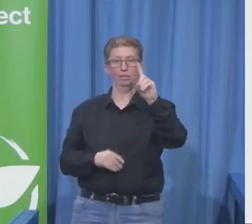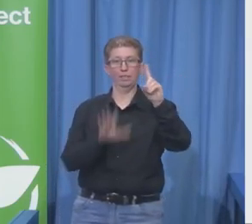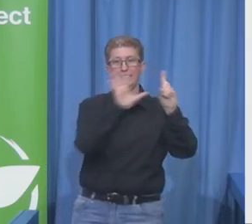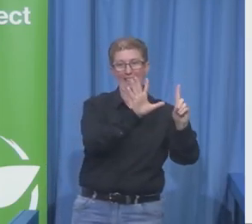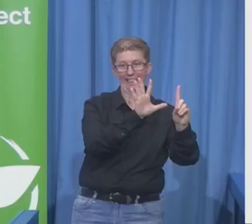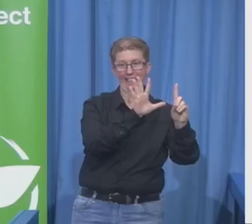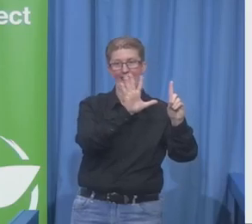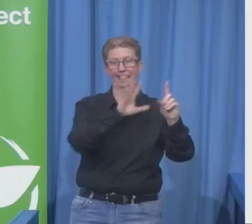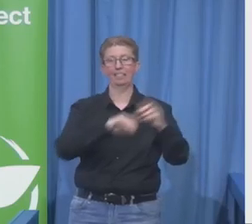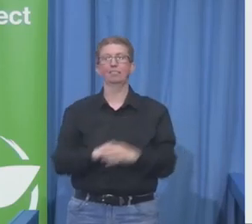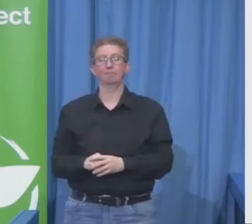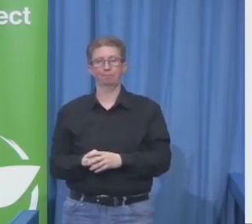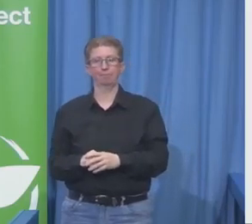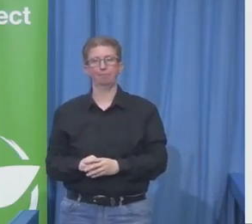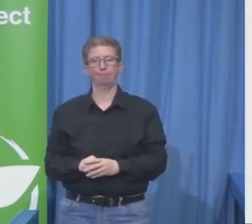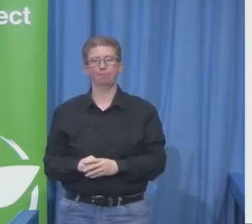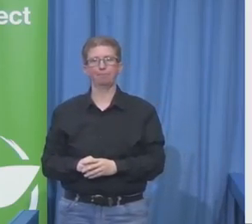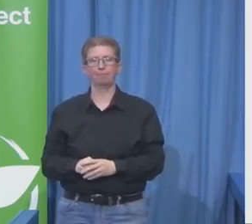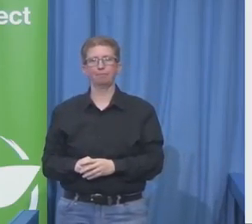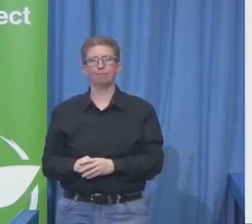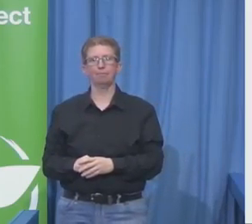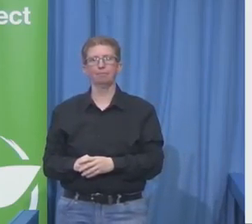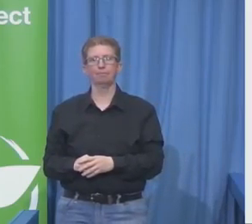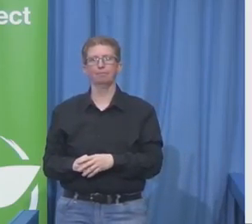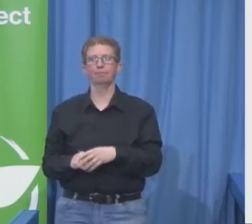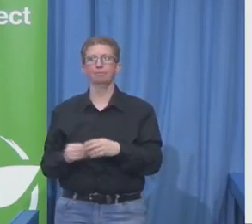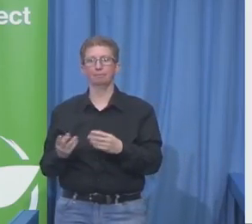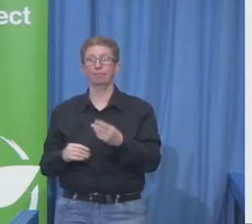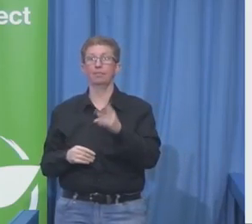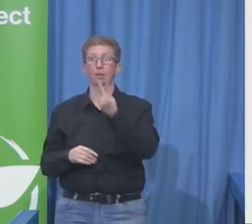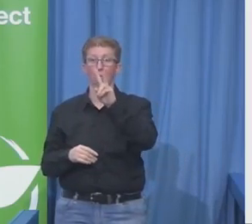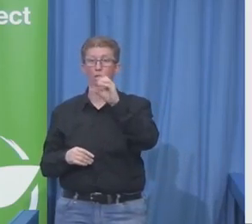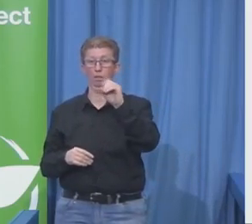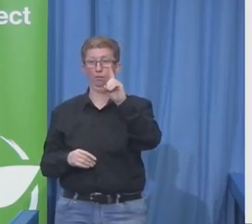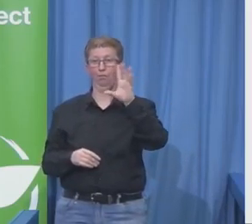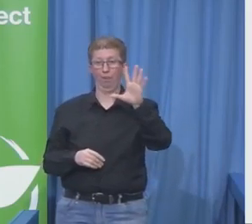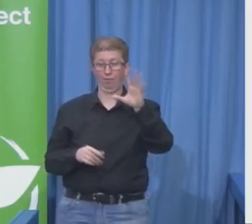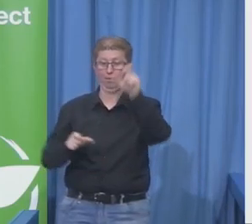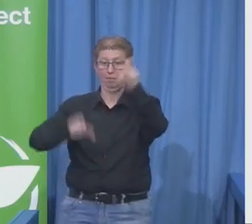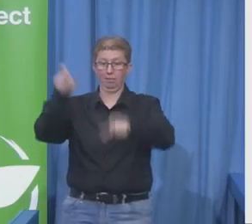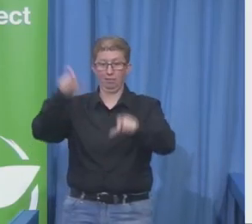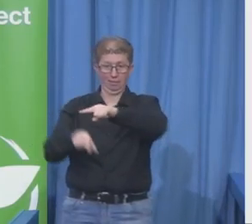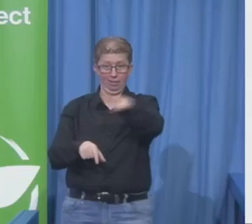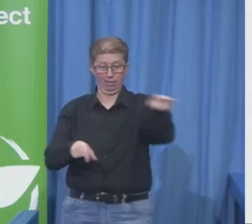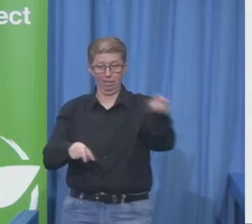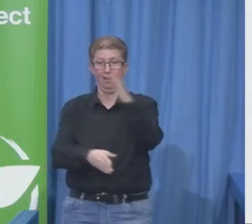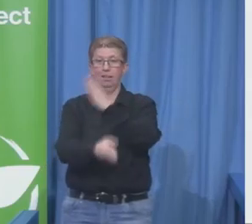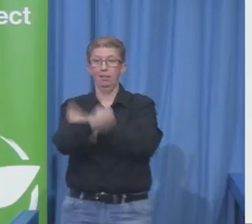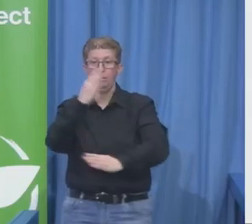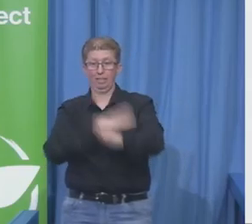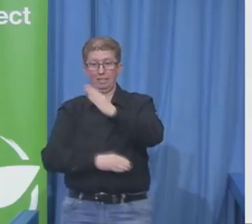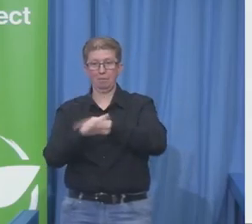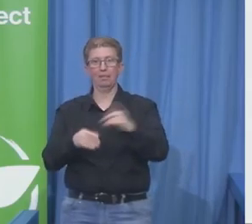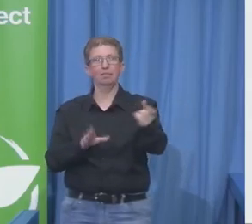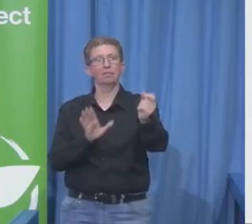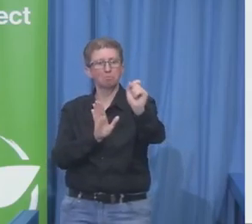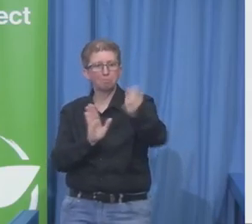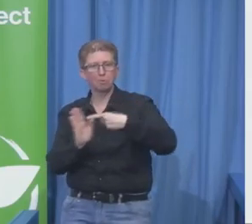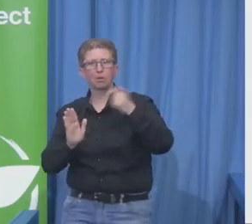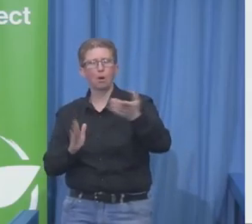at IBM. And our experience was that, among others, the most crucial development areas were